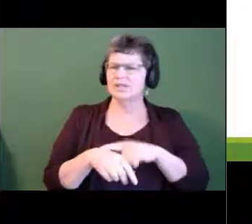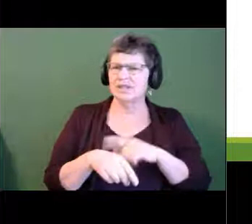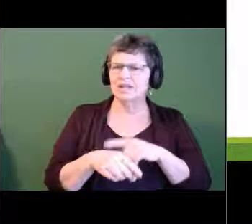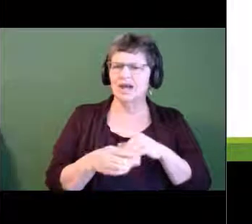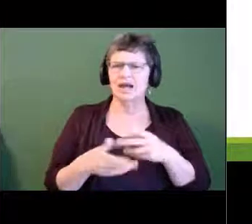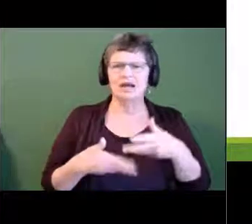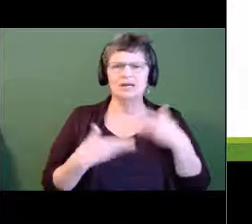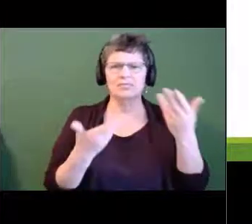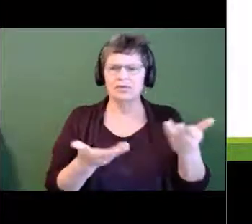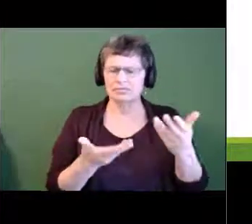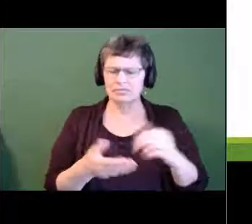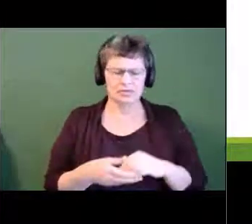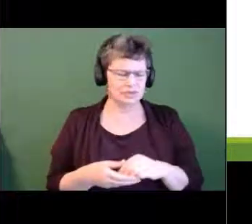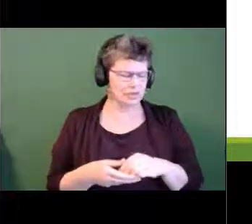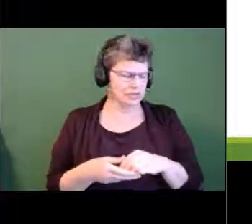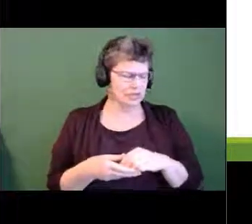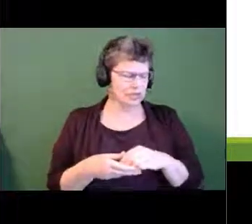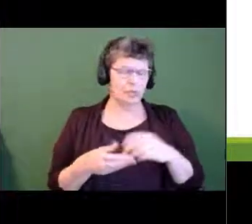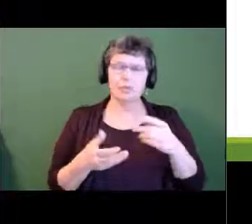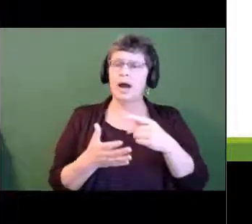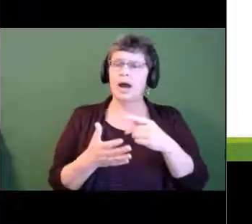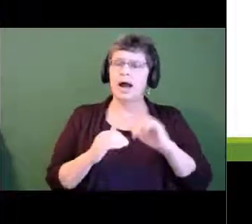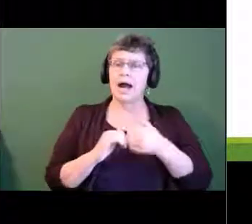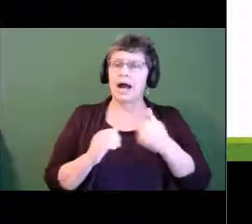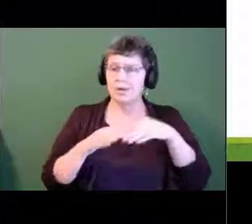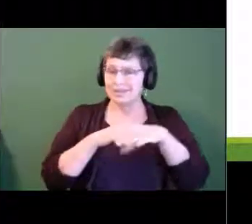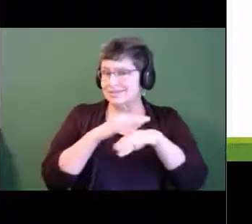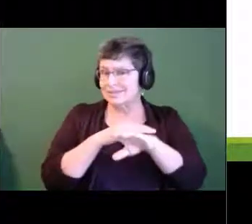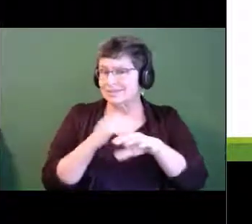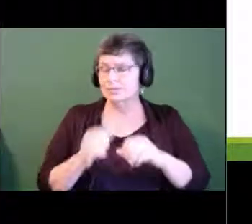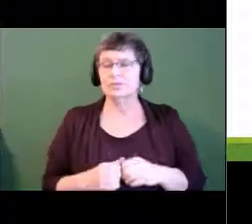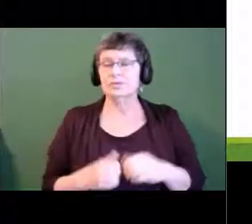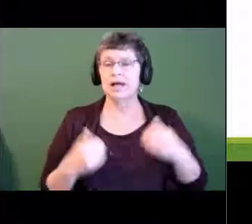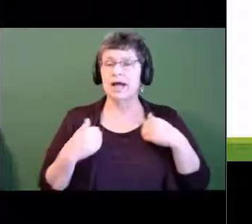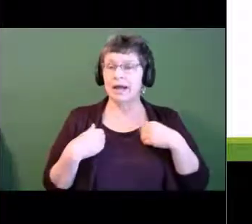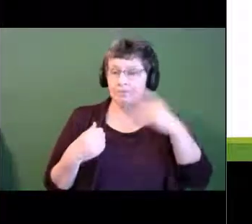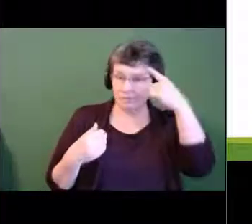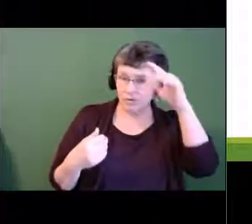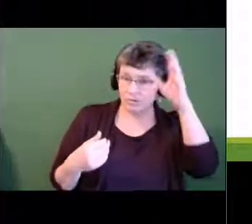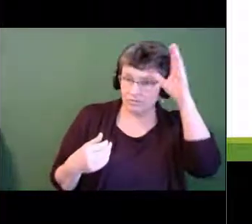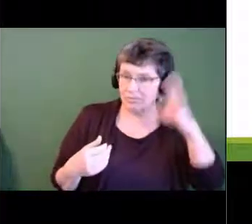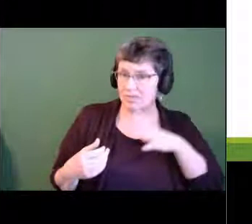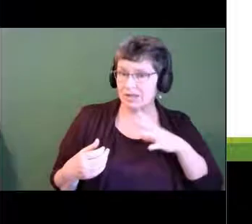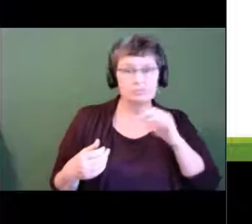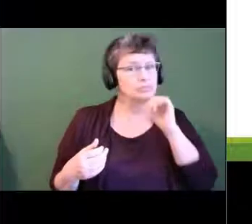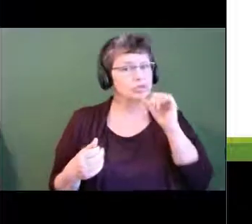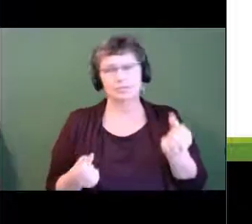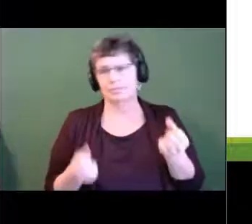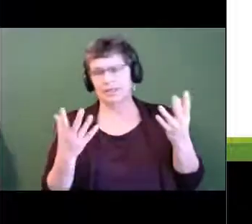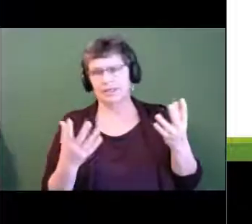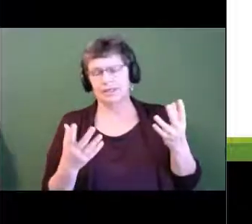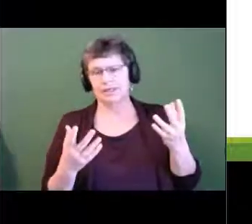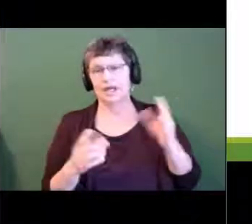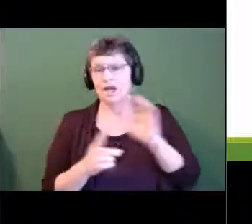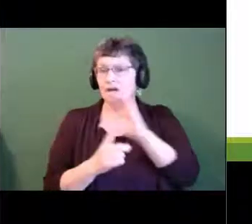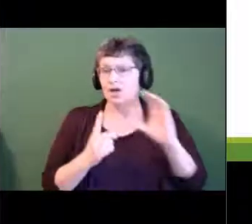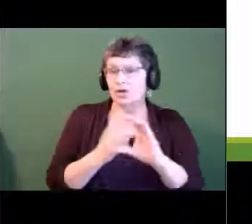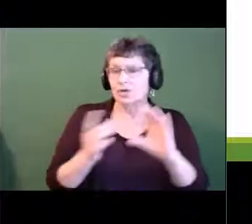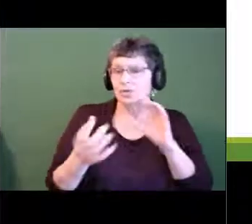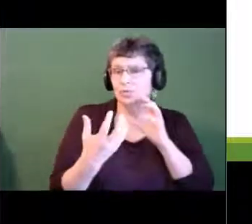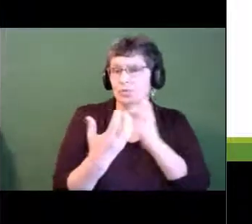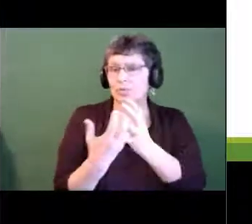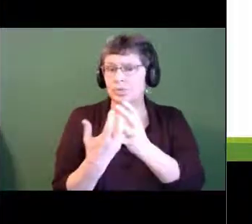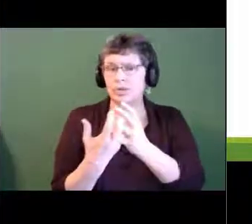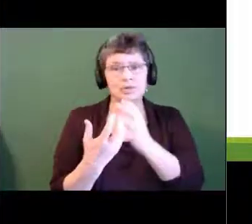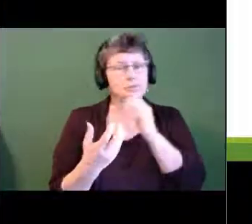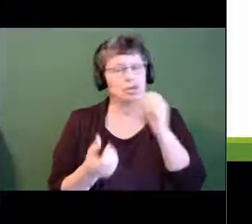Men's programs are lacking greatly, culturally appropriate programs are lacking, the location of programs may be out of reach. So those